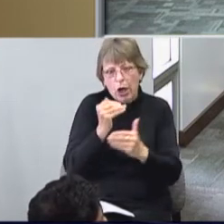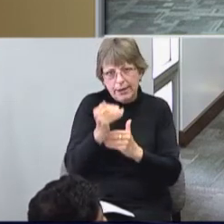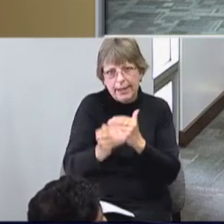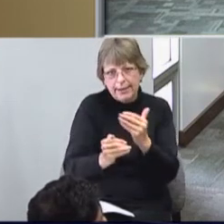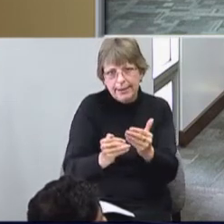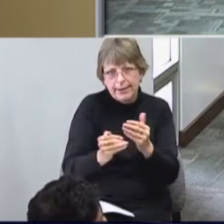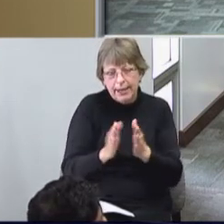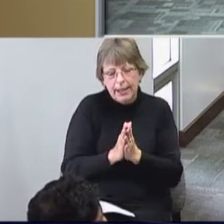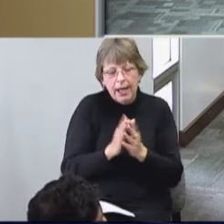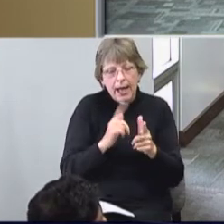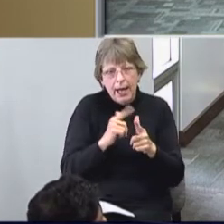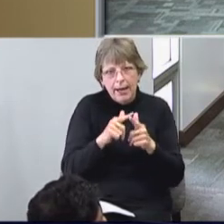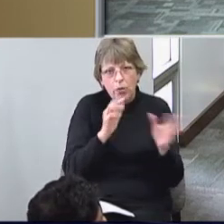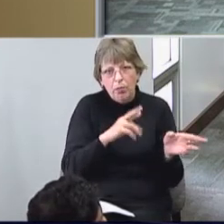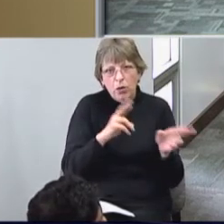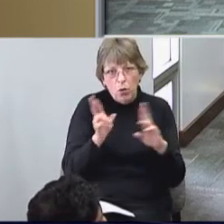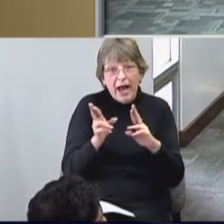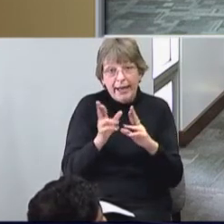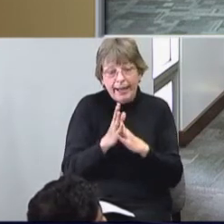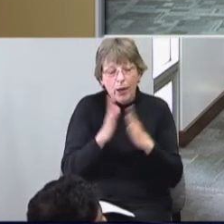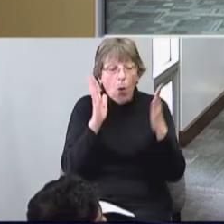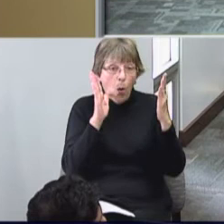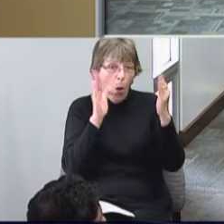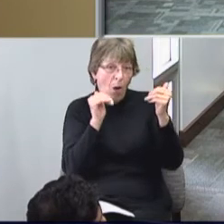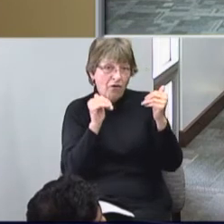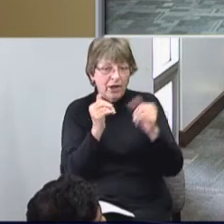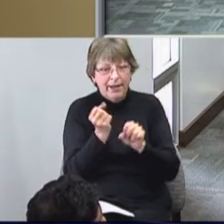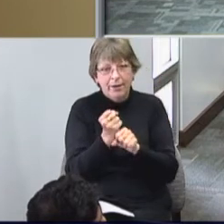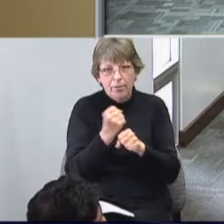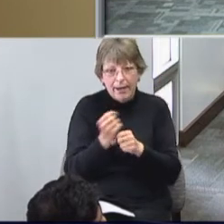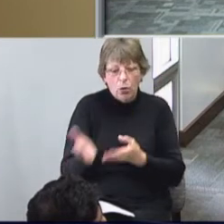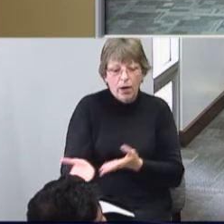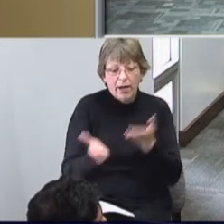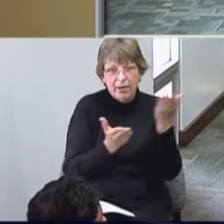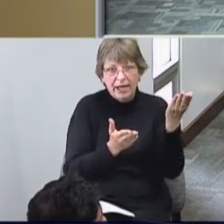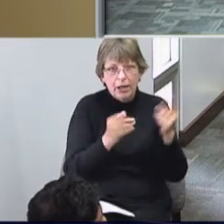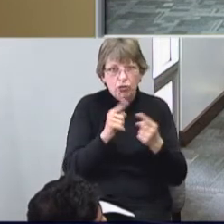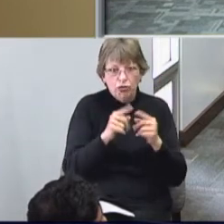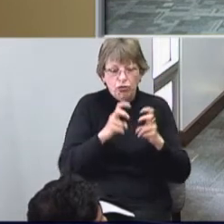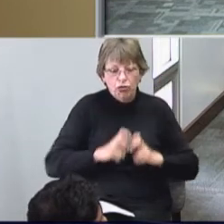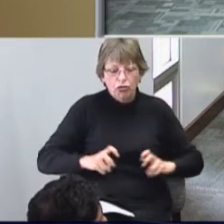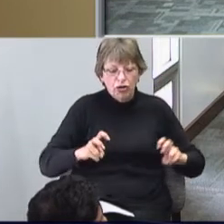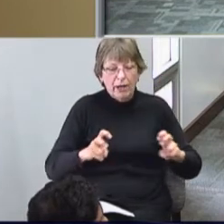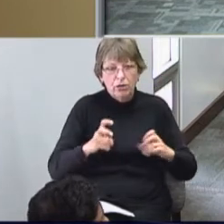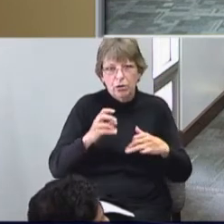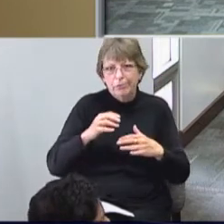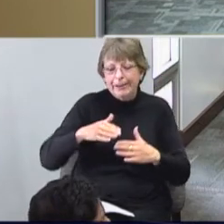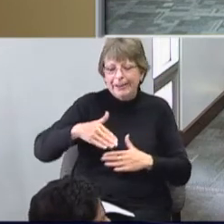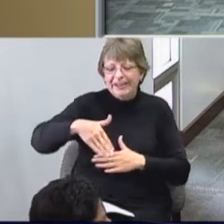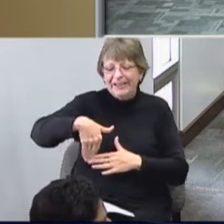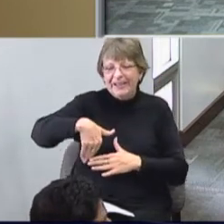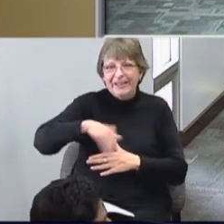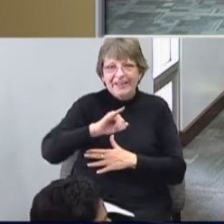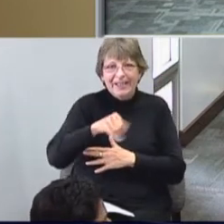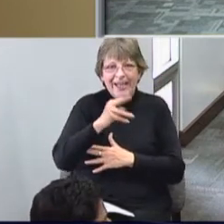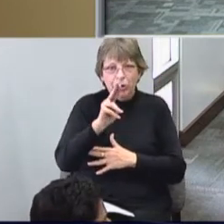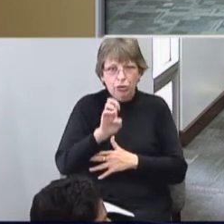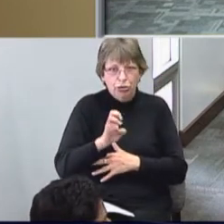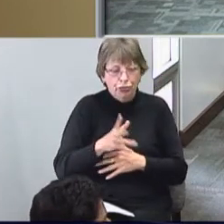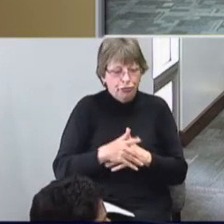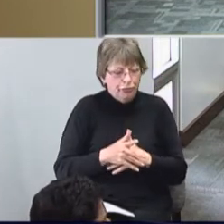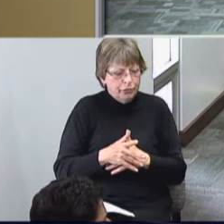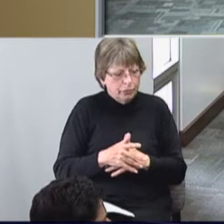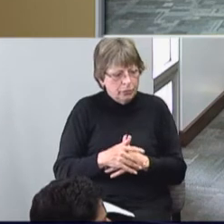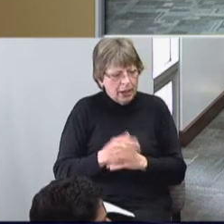be ready to hopefully make a building committee recommendation to the council later in June. And you mentioned that